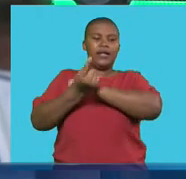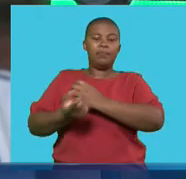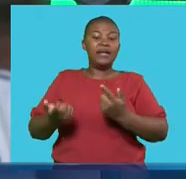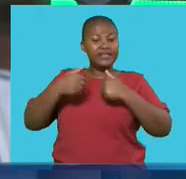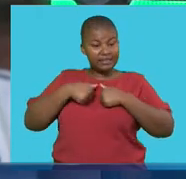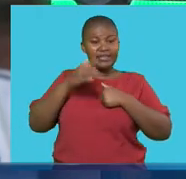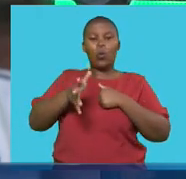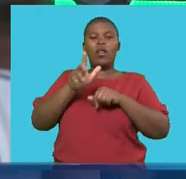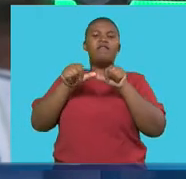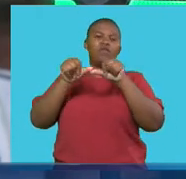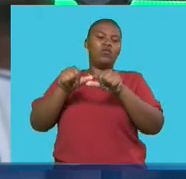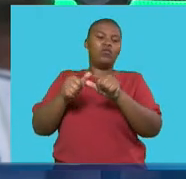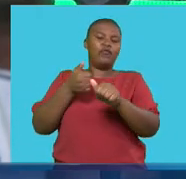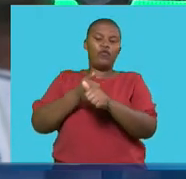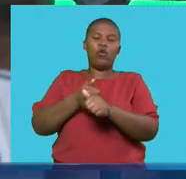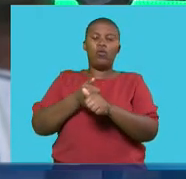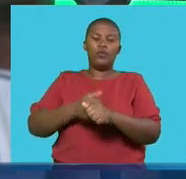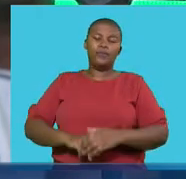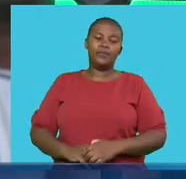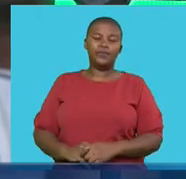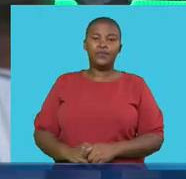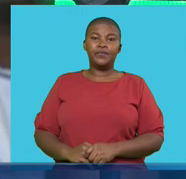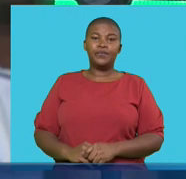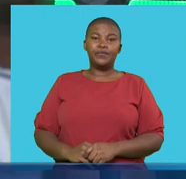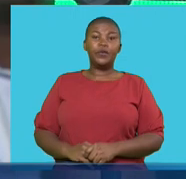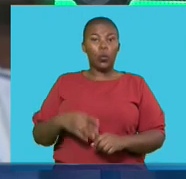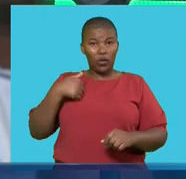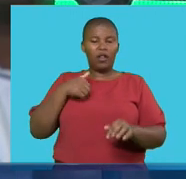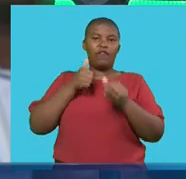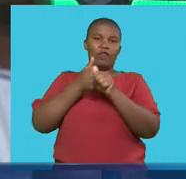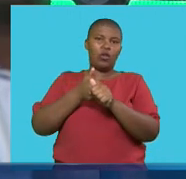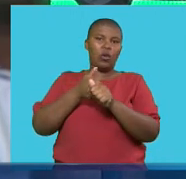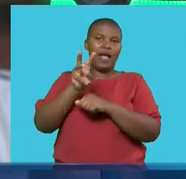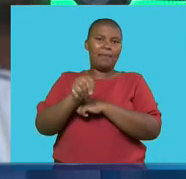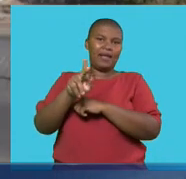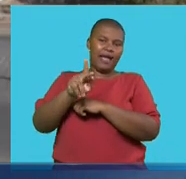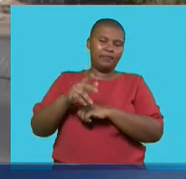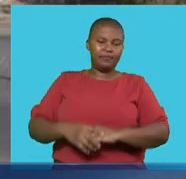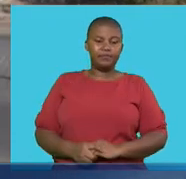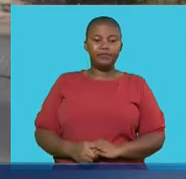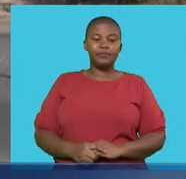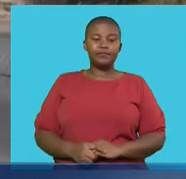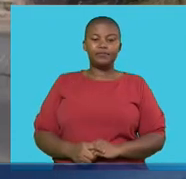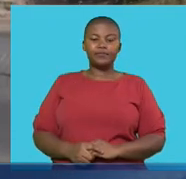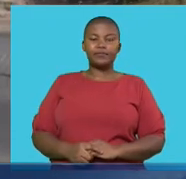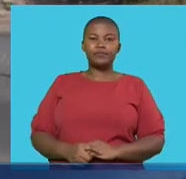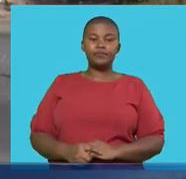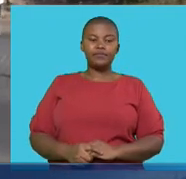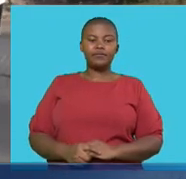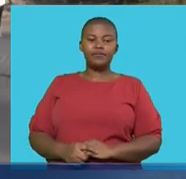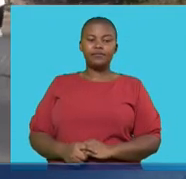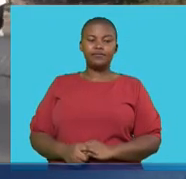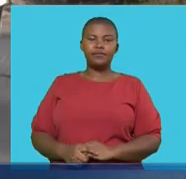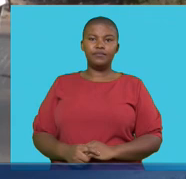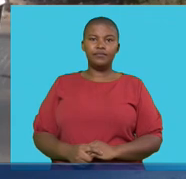will follow through as the masses slander the leadership here, we condone violence at